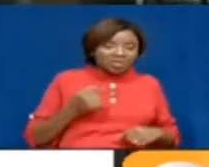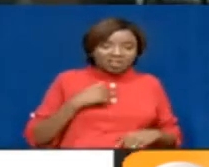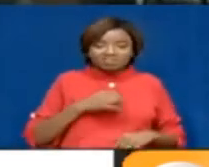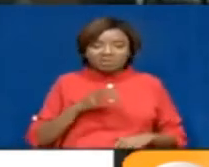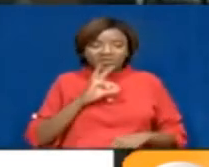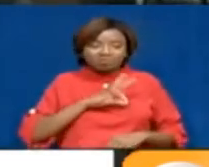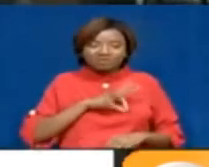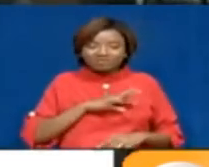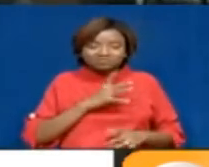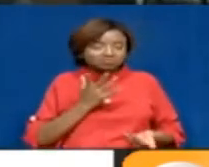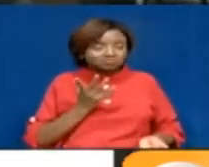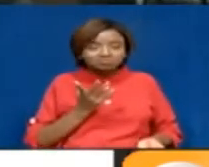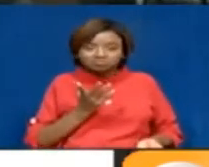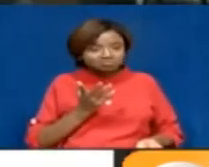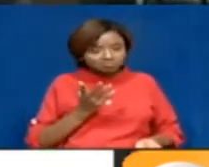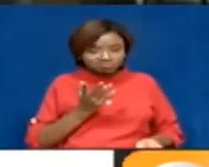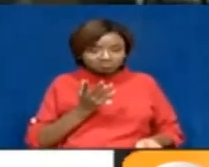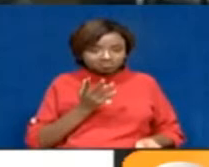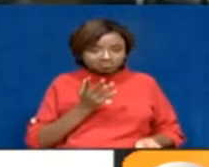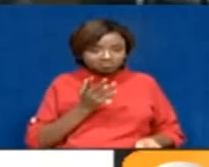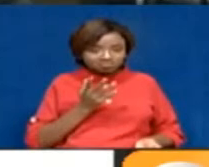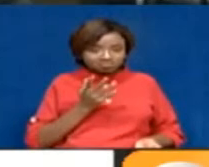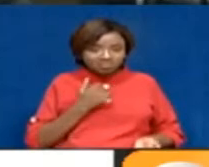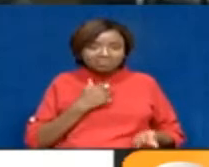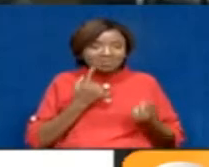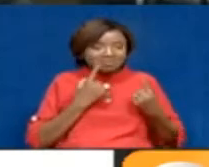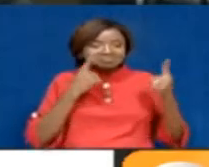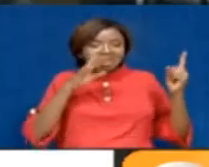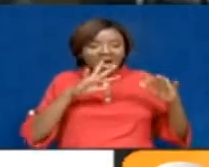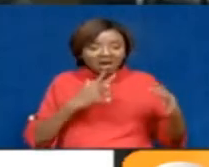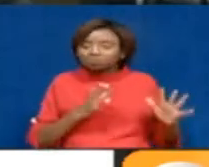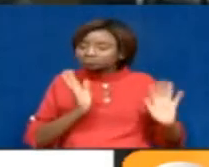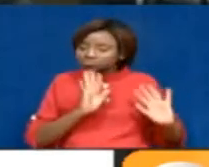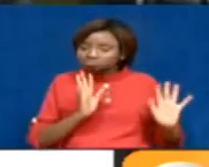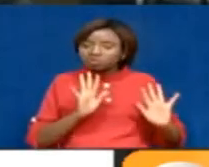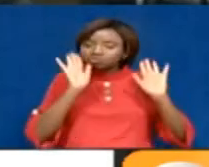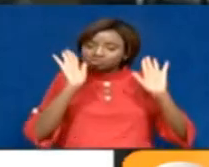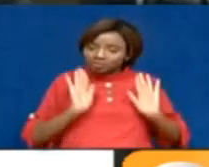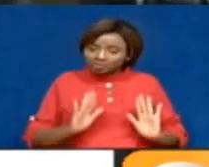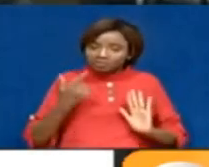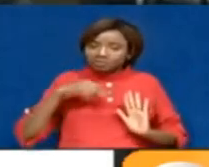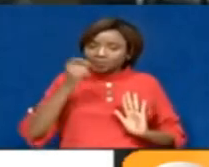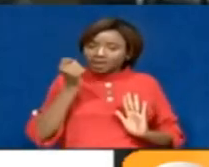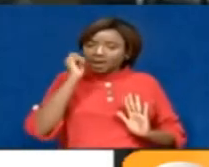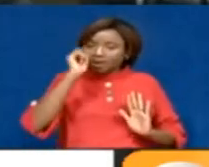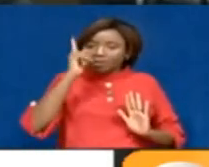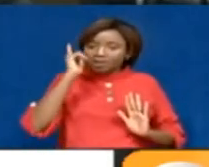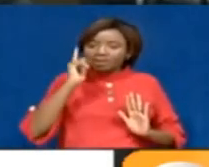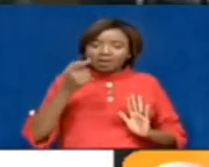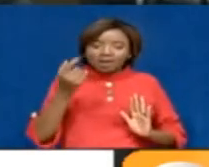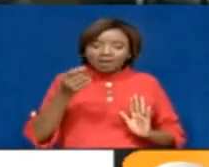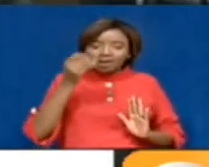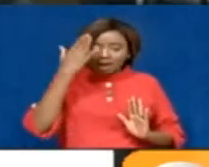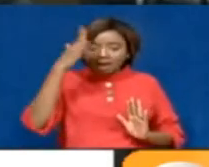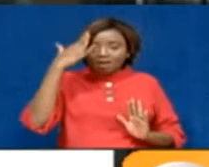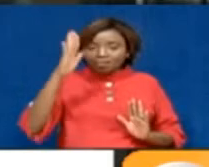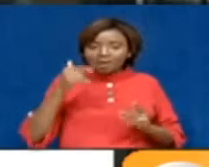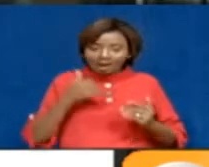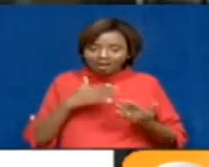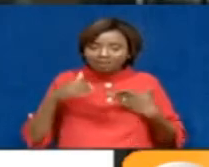So the Kenyans, it's a wake-up call of our conscience that we have an opportunity, but the opportunity must be that